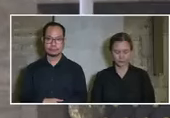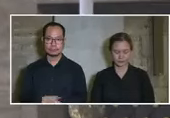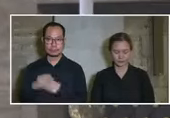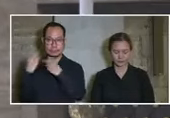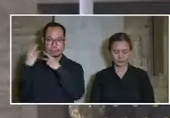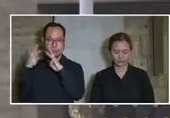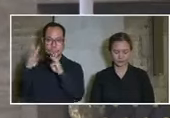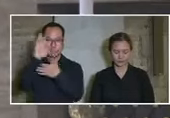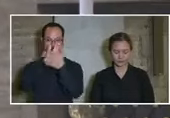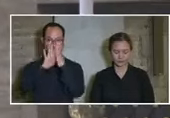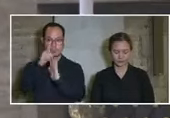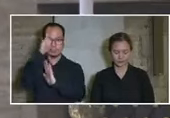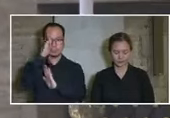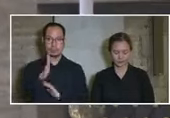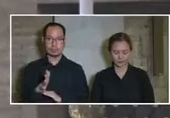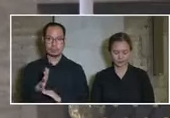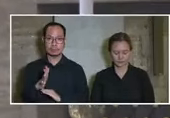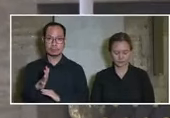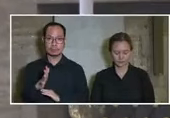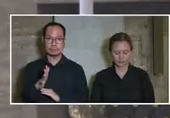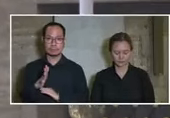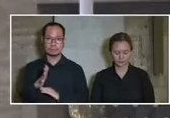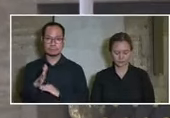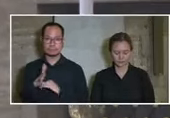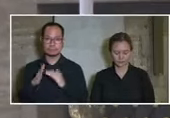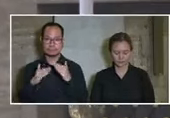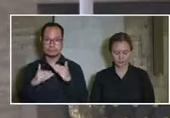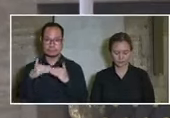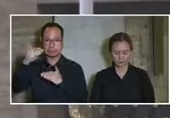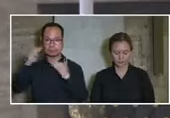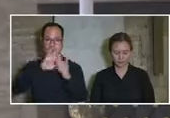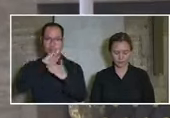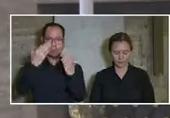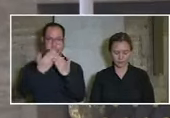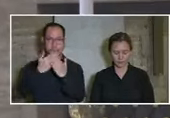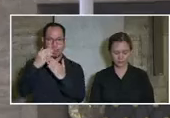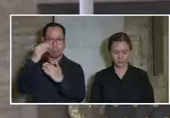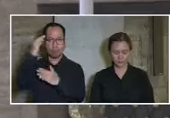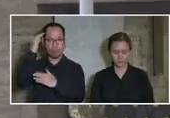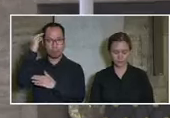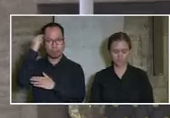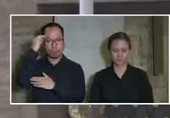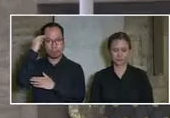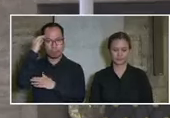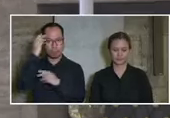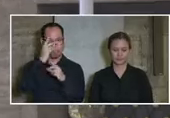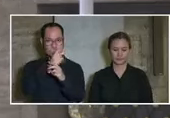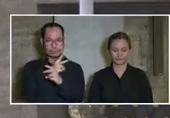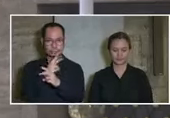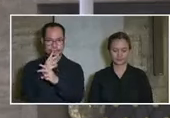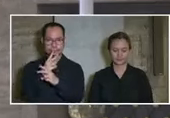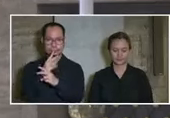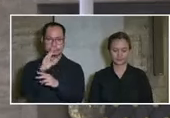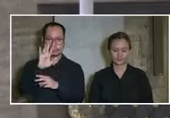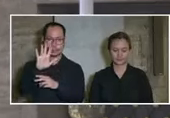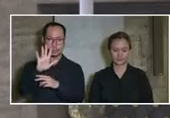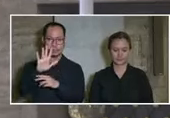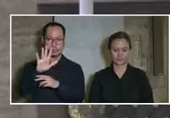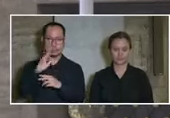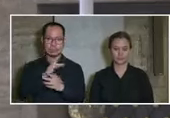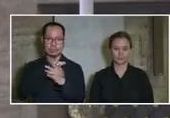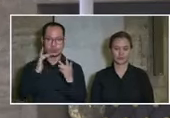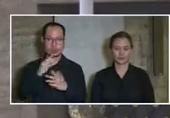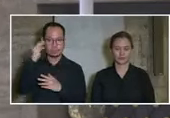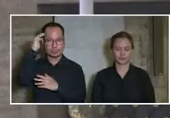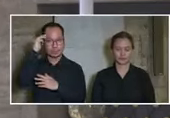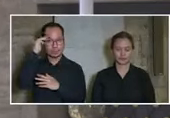May the peace of God, which surpasses all understanding, keep your hearts and minds in the